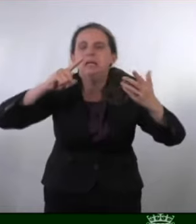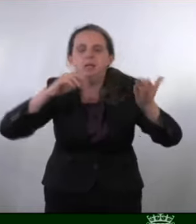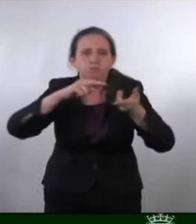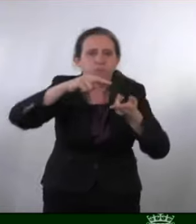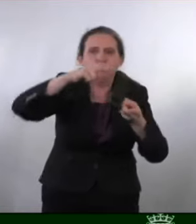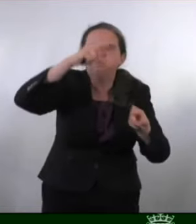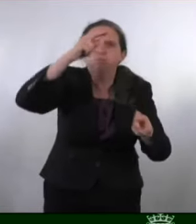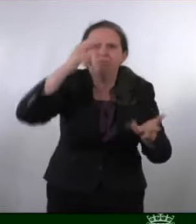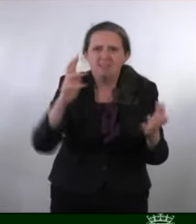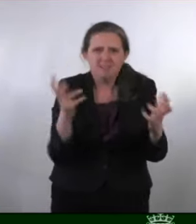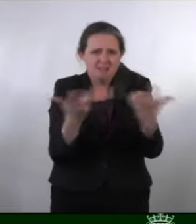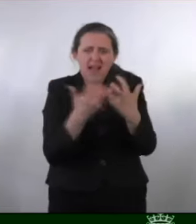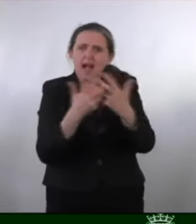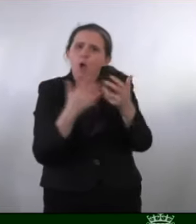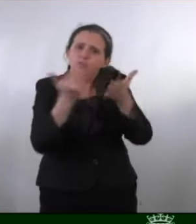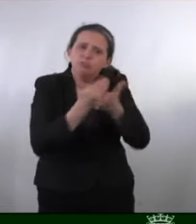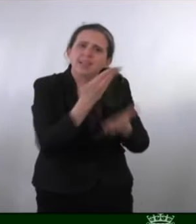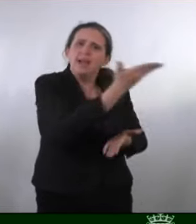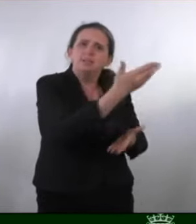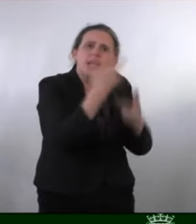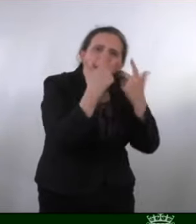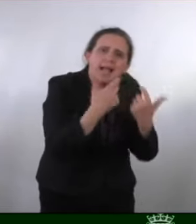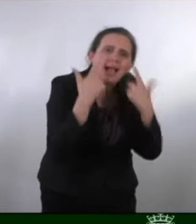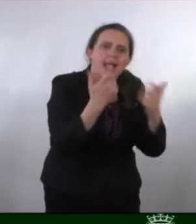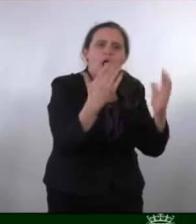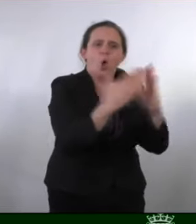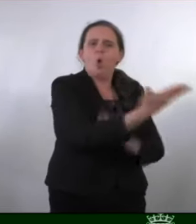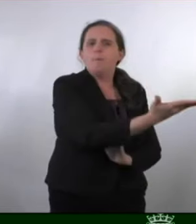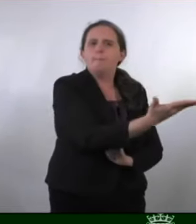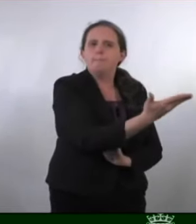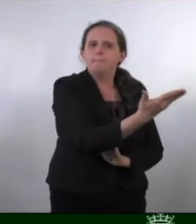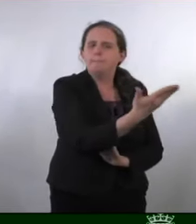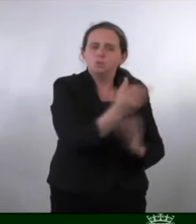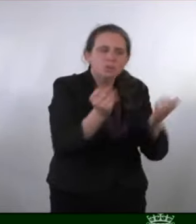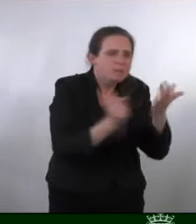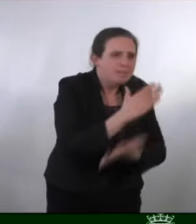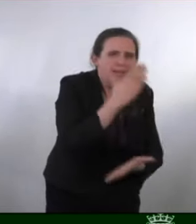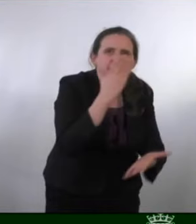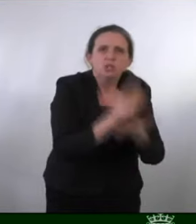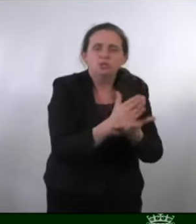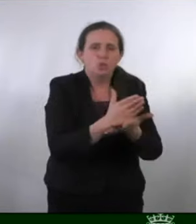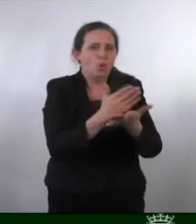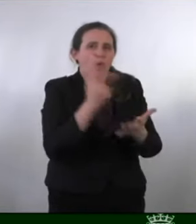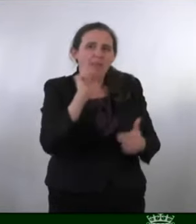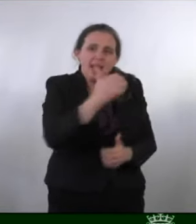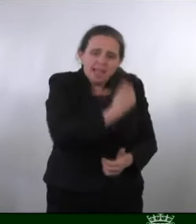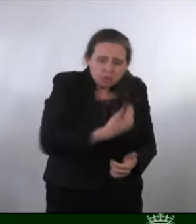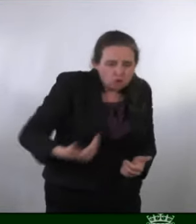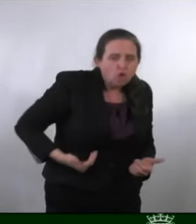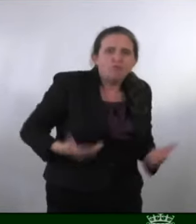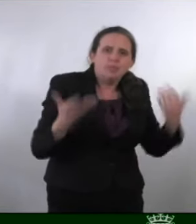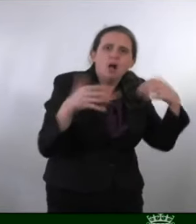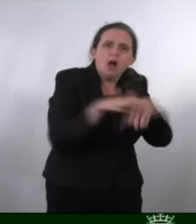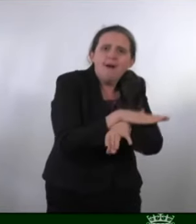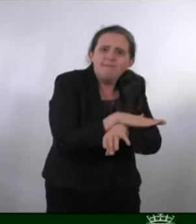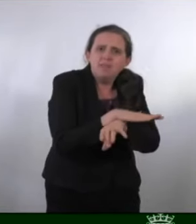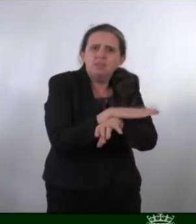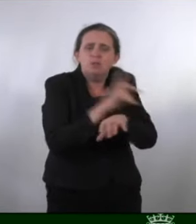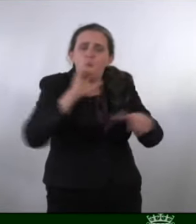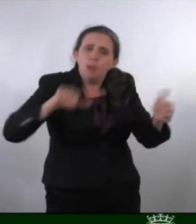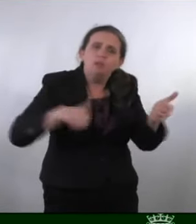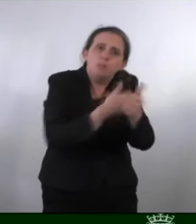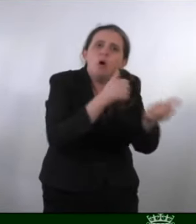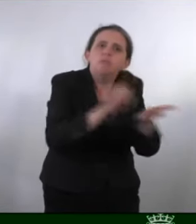already has, plus financial support to help the care sector pay for spiralling insurance premiums? Prime